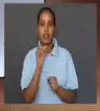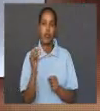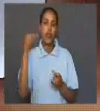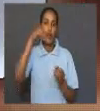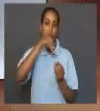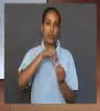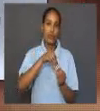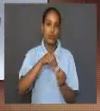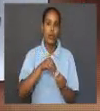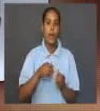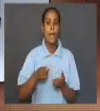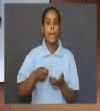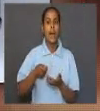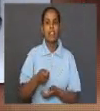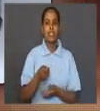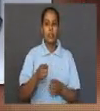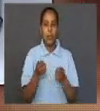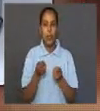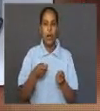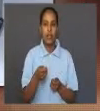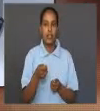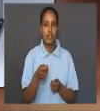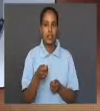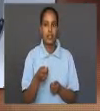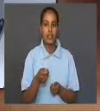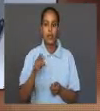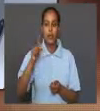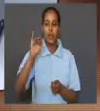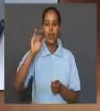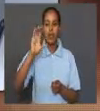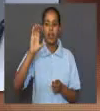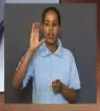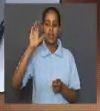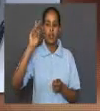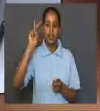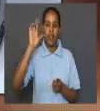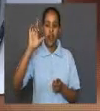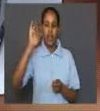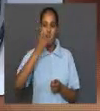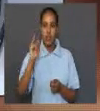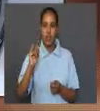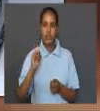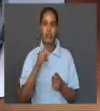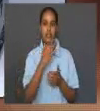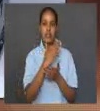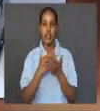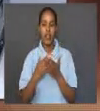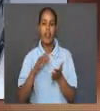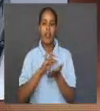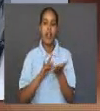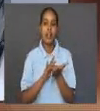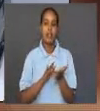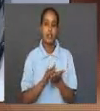Acids are also used in batteries. They are used for pickling, and they are used in